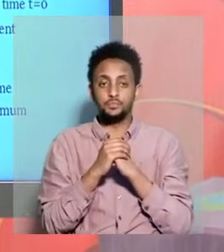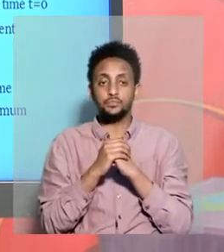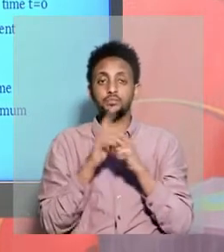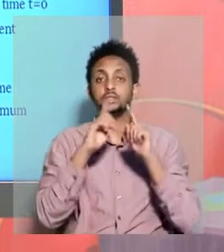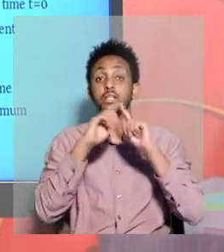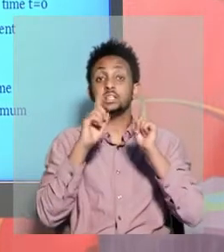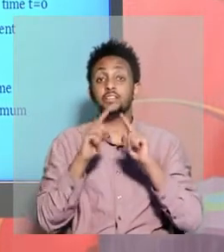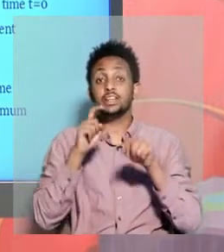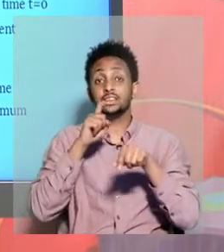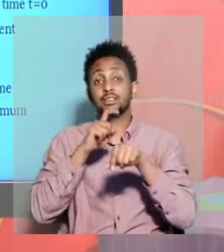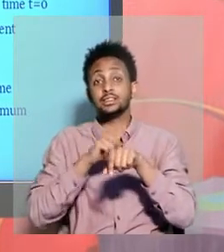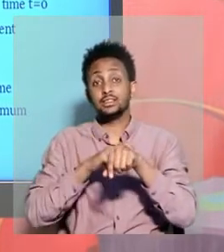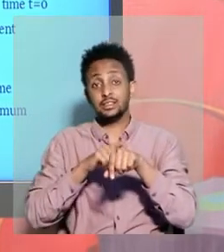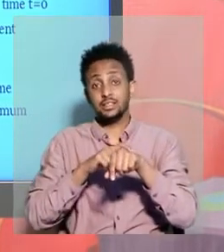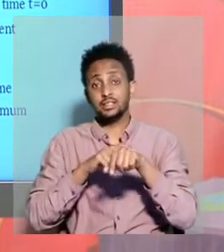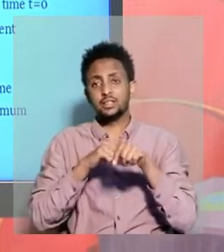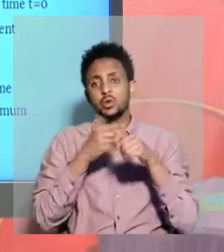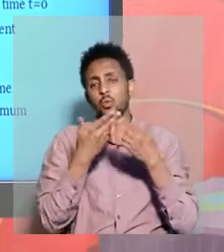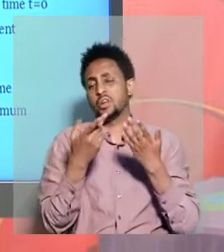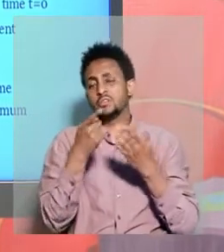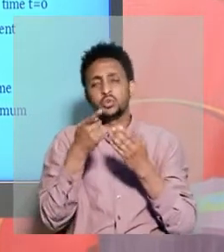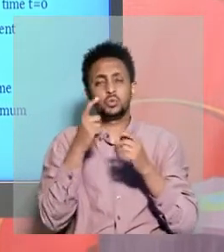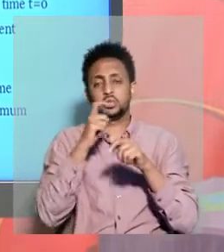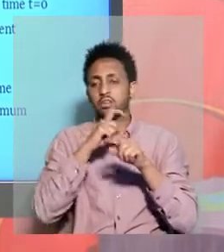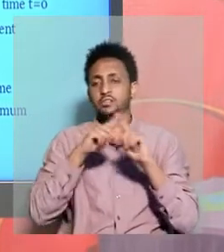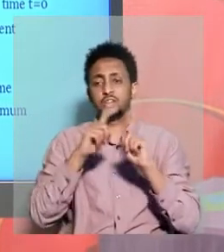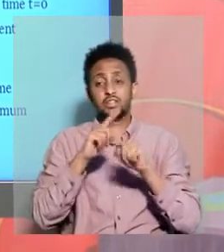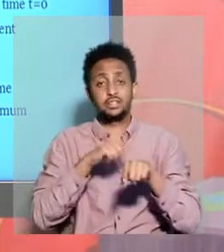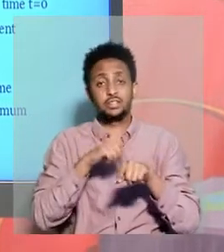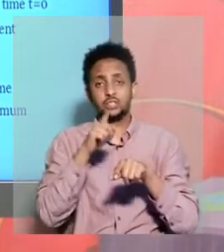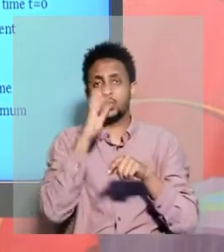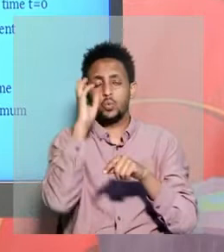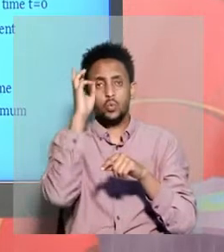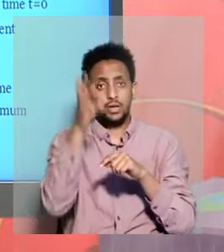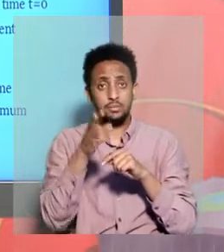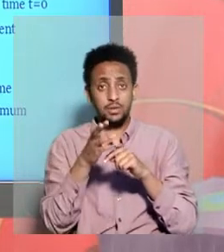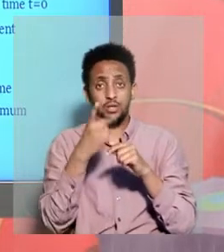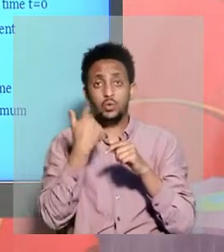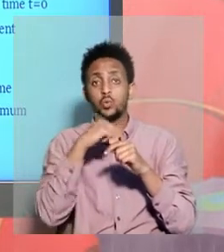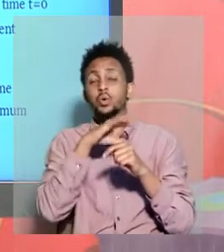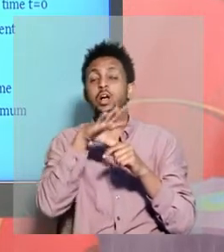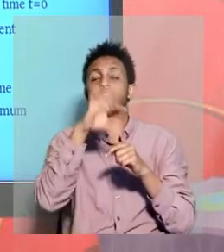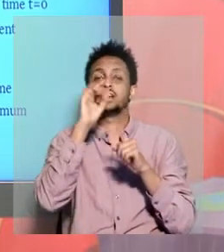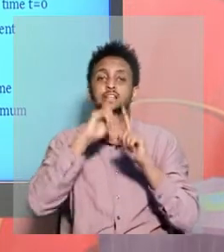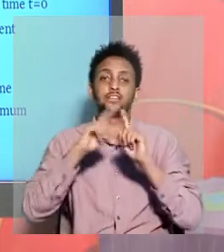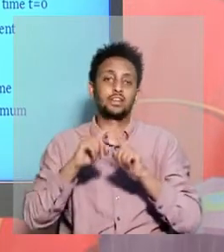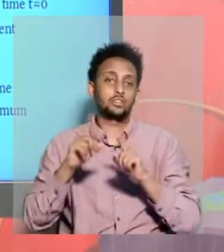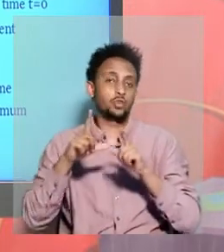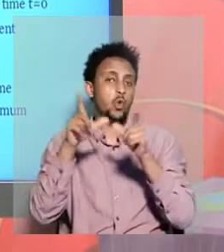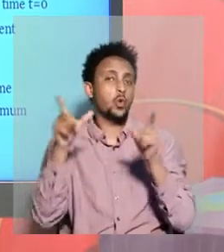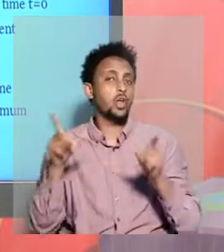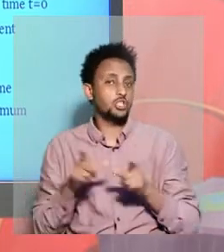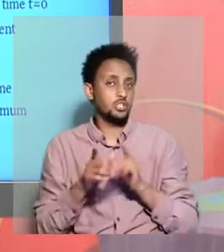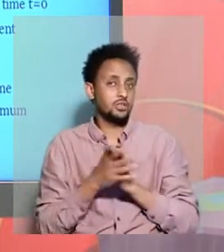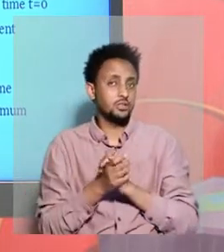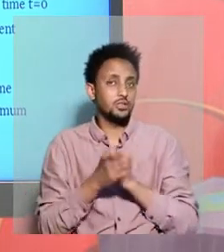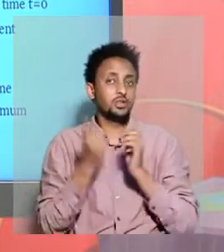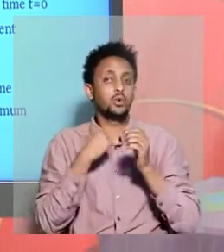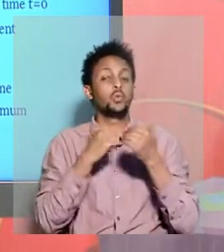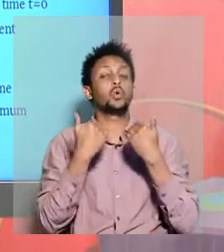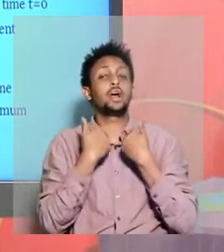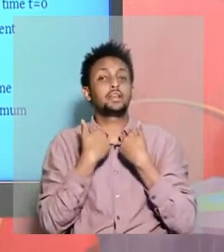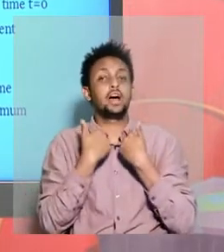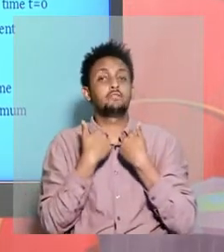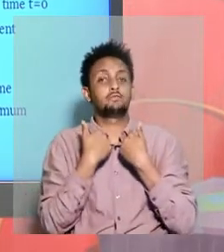at different time t. Whenever there is a different time t, there will be, you can find a different location. You can